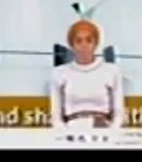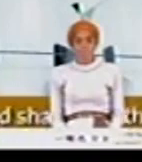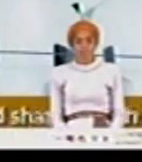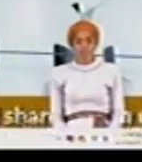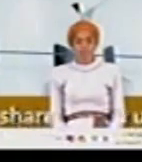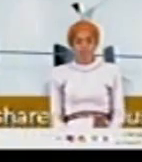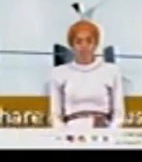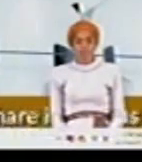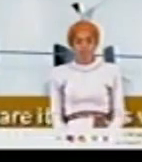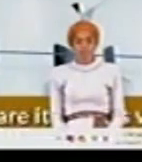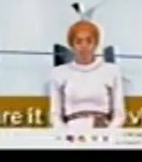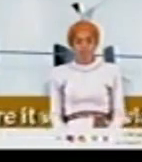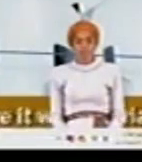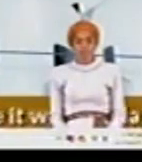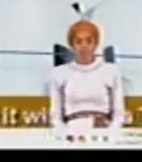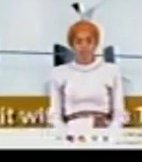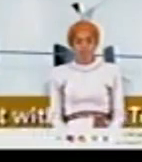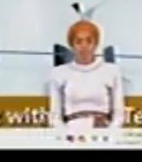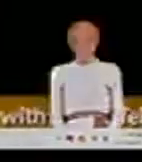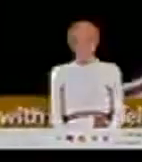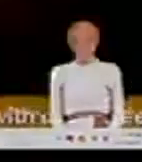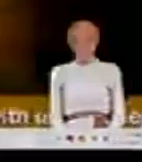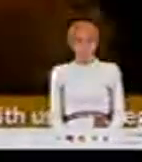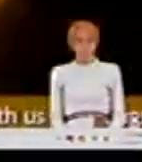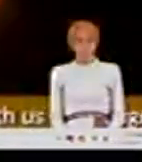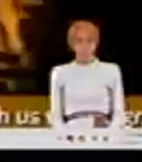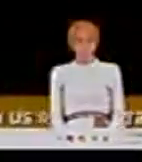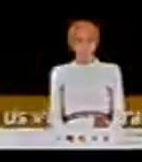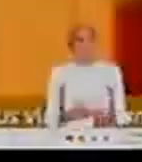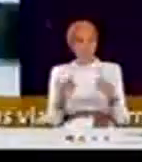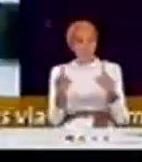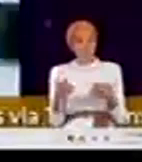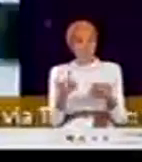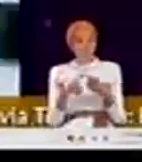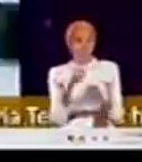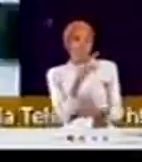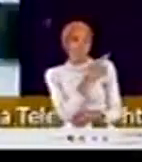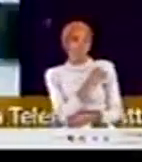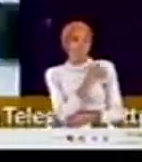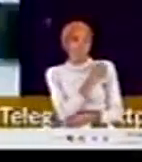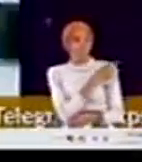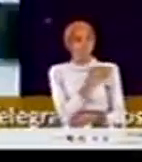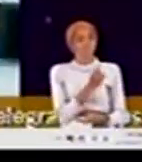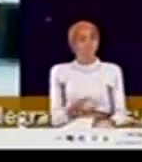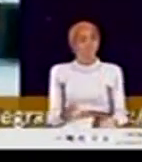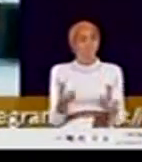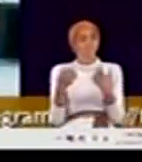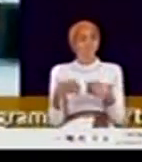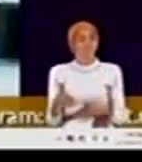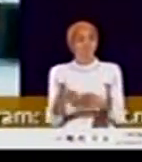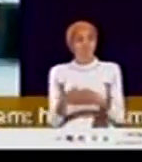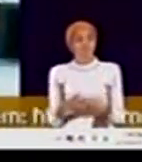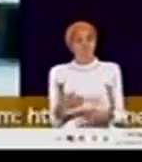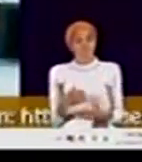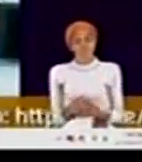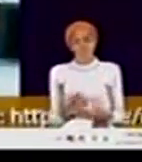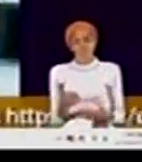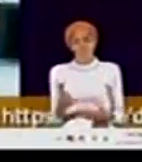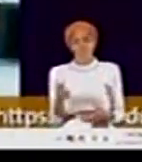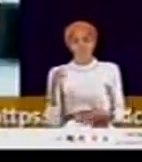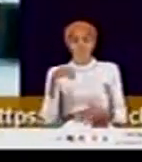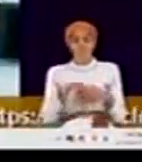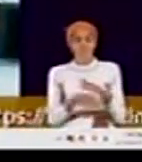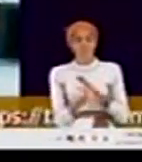I went to the hospital as I went to the hospital I came back I was L down inside the